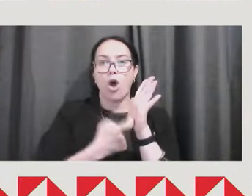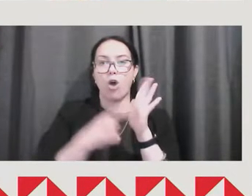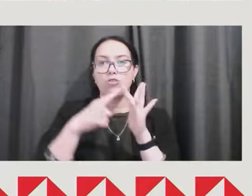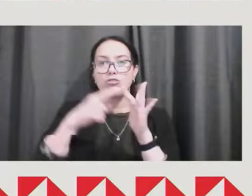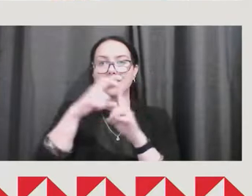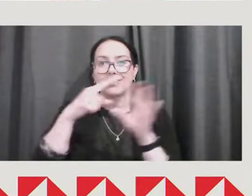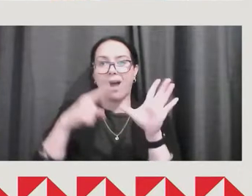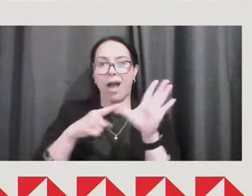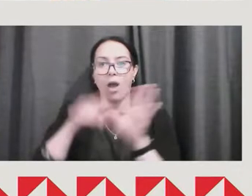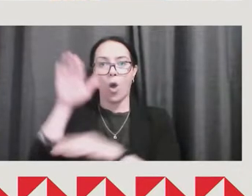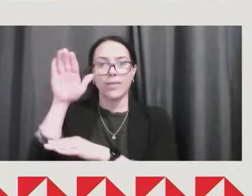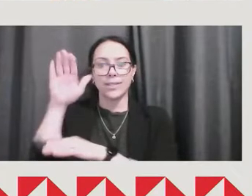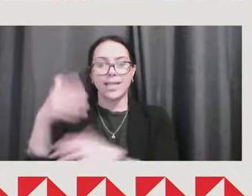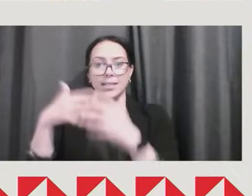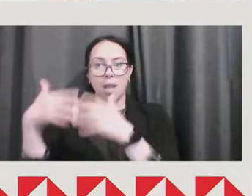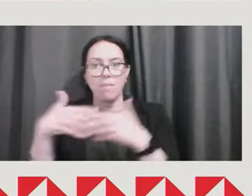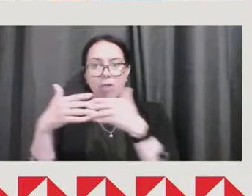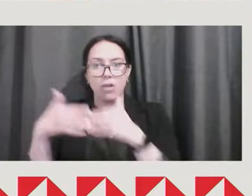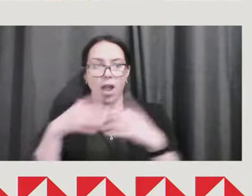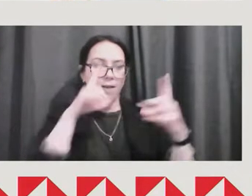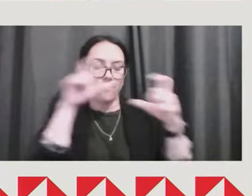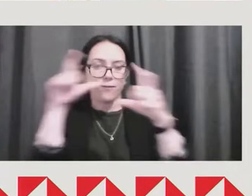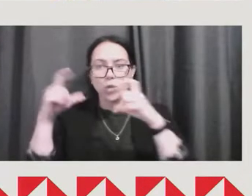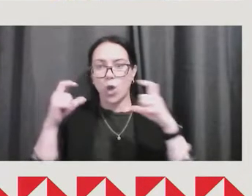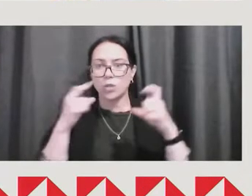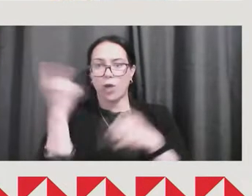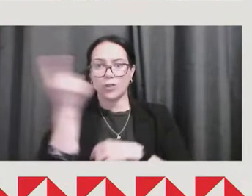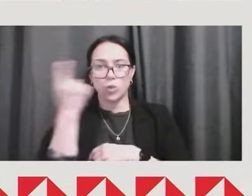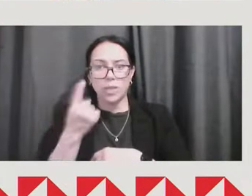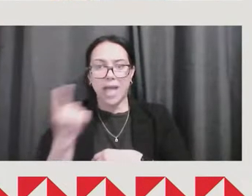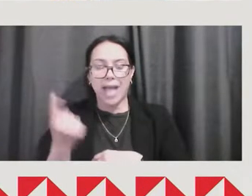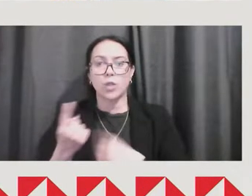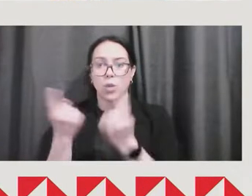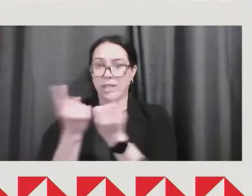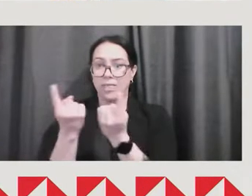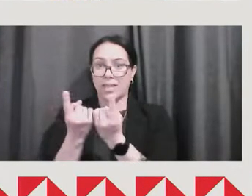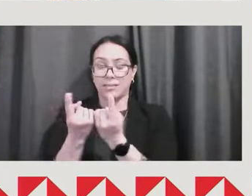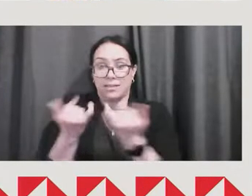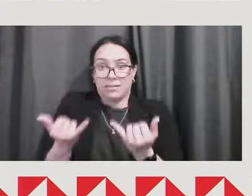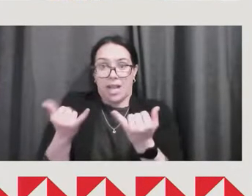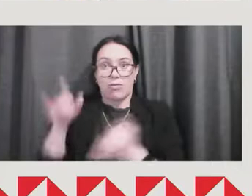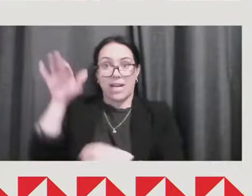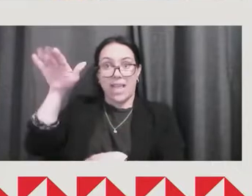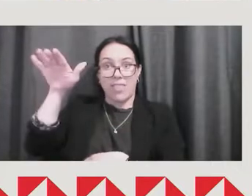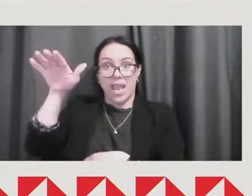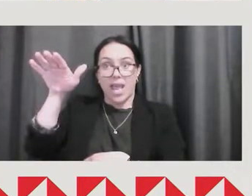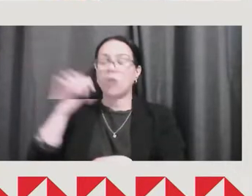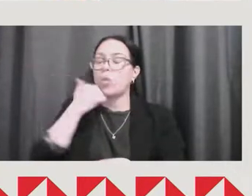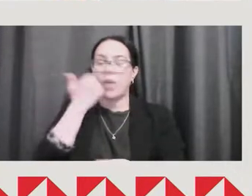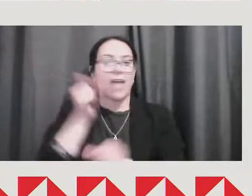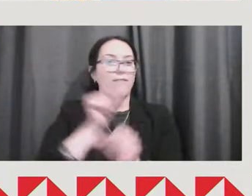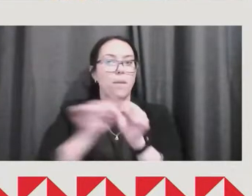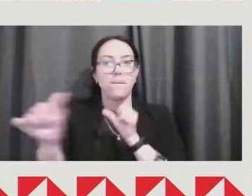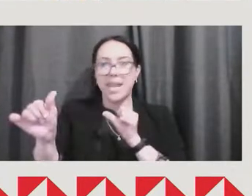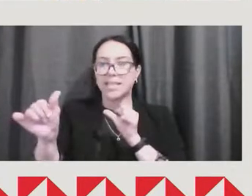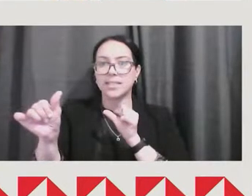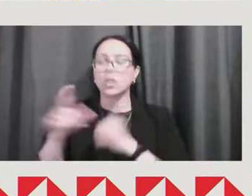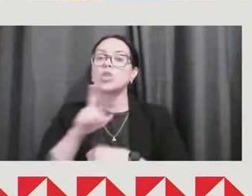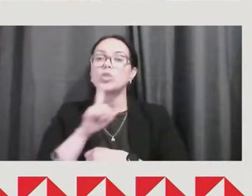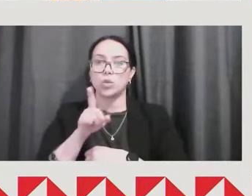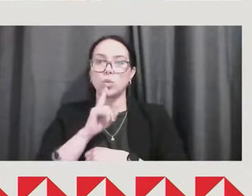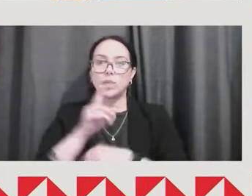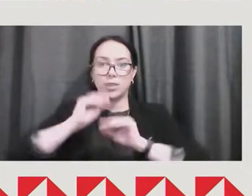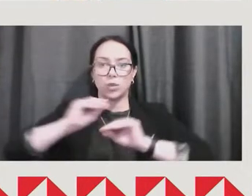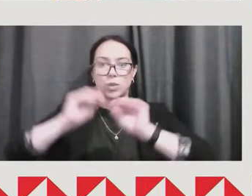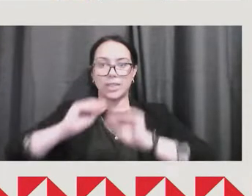from across the world to work directly with our Pacific artists and that there are there are a